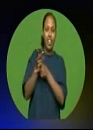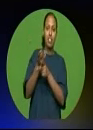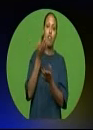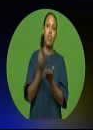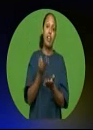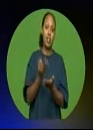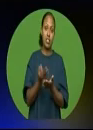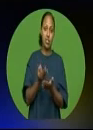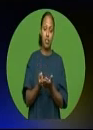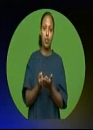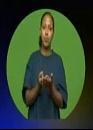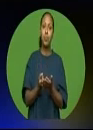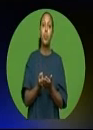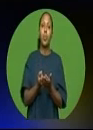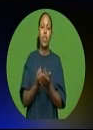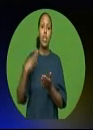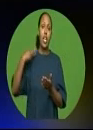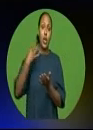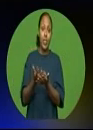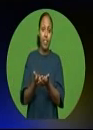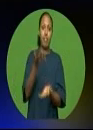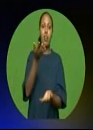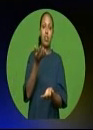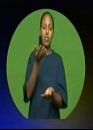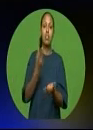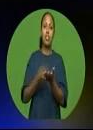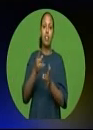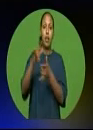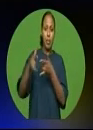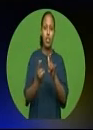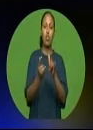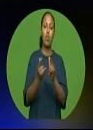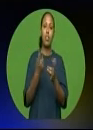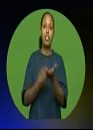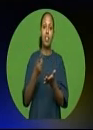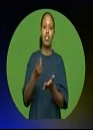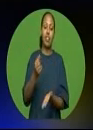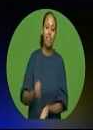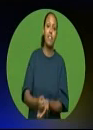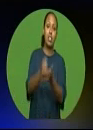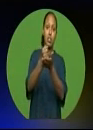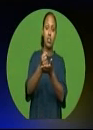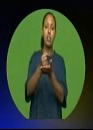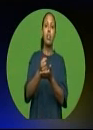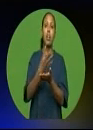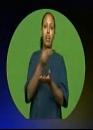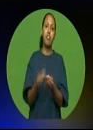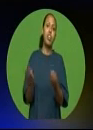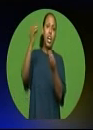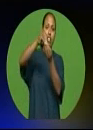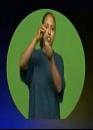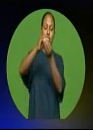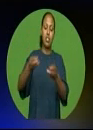financing. Equity financing is a method in which funds are raised through